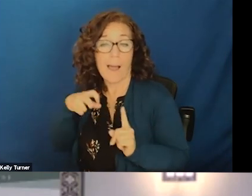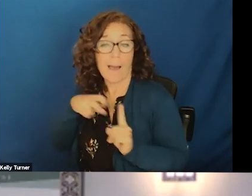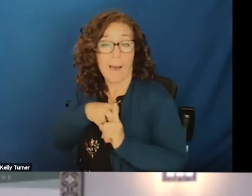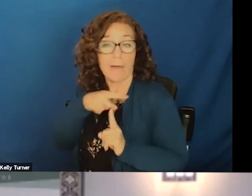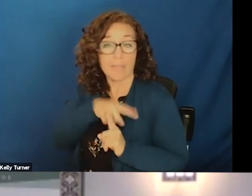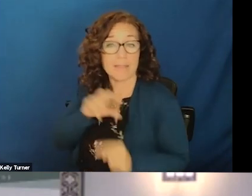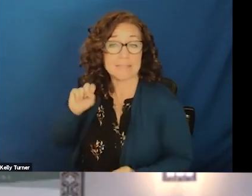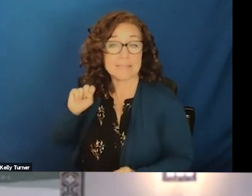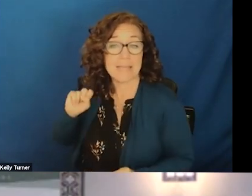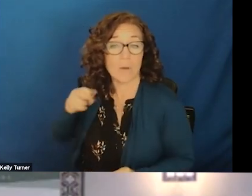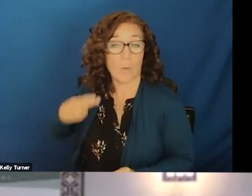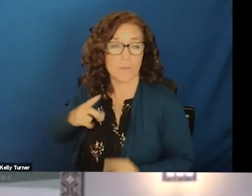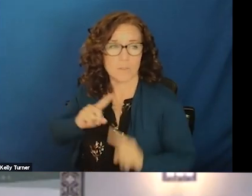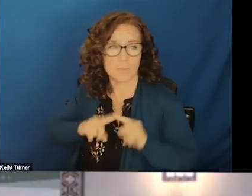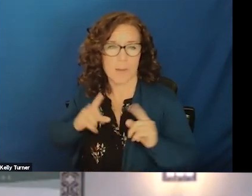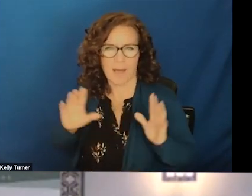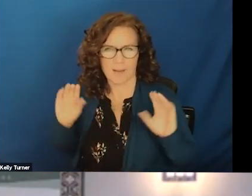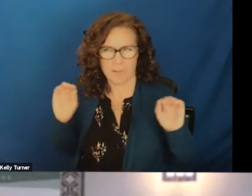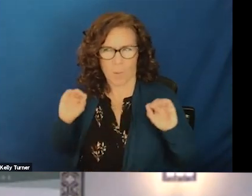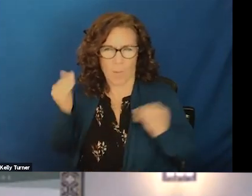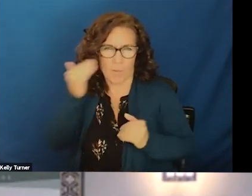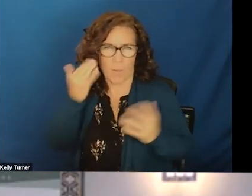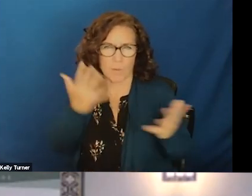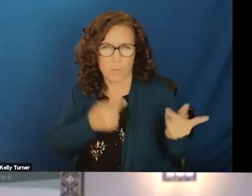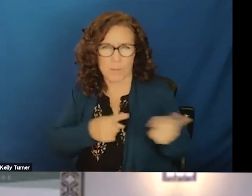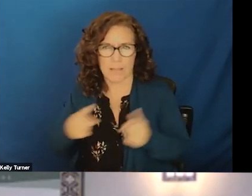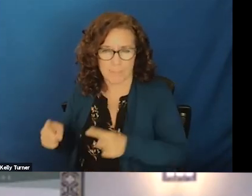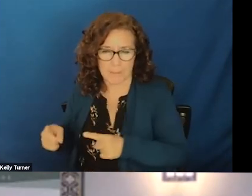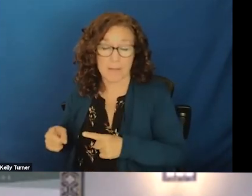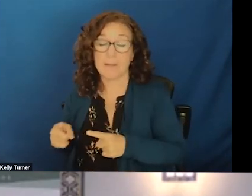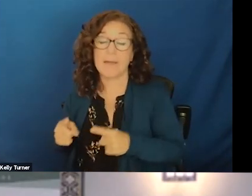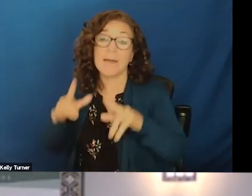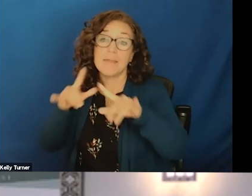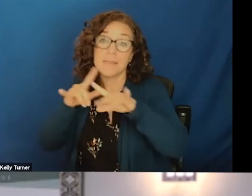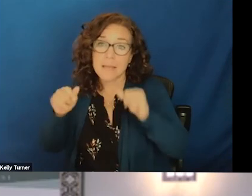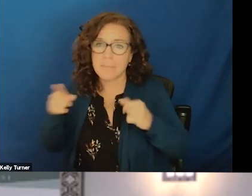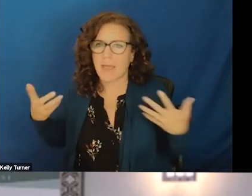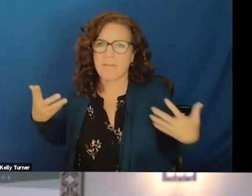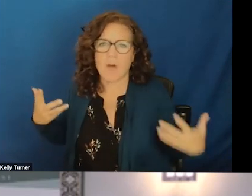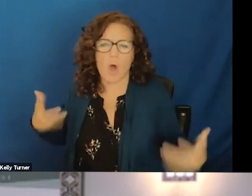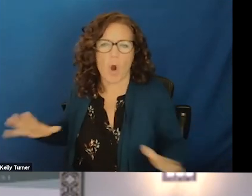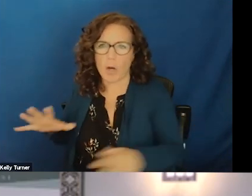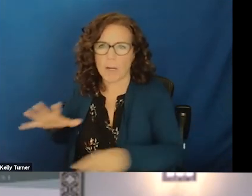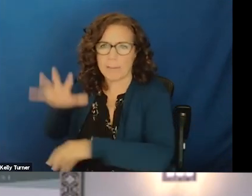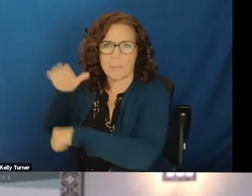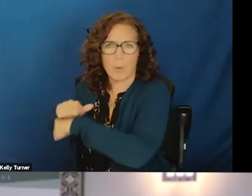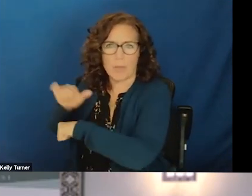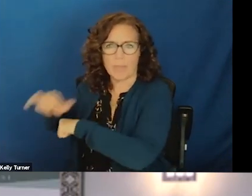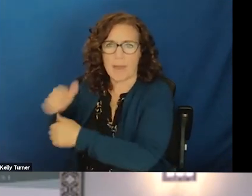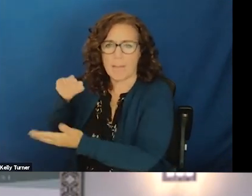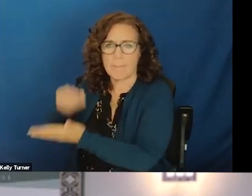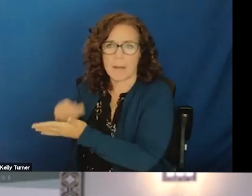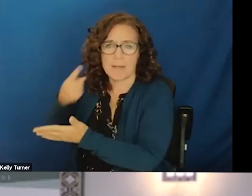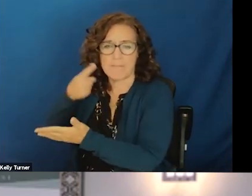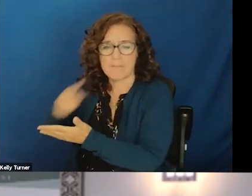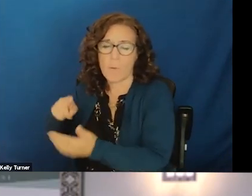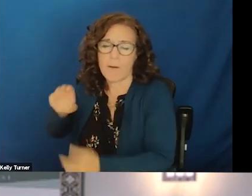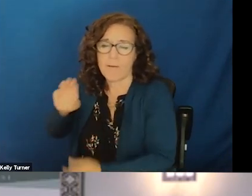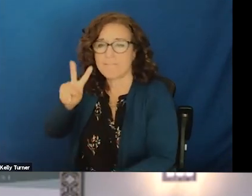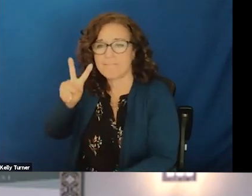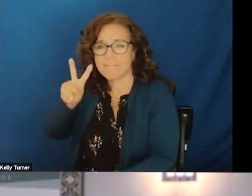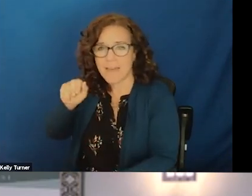going on. And in the meantime, they've already earmarked these funds for vanity projects like Meta.